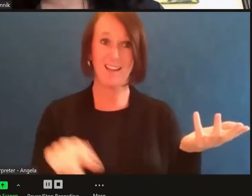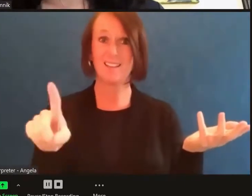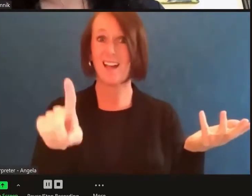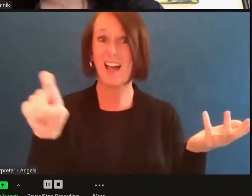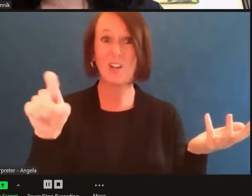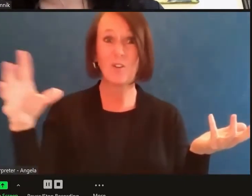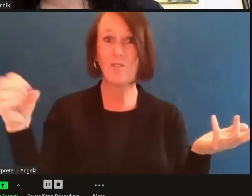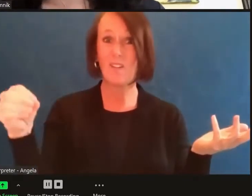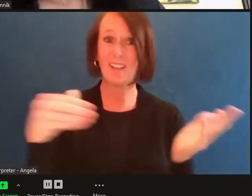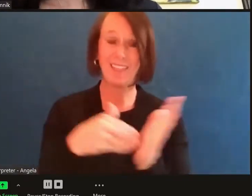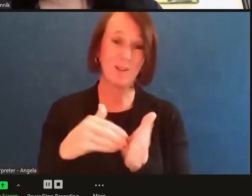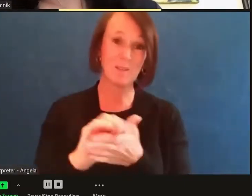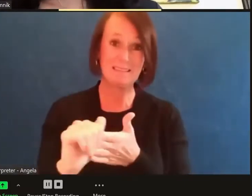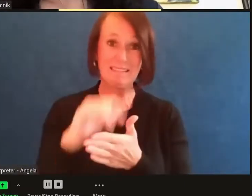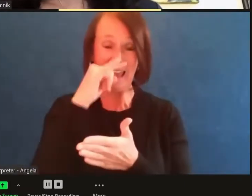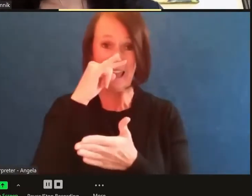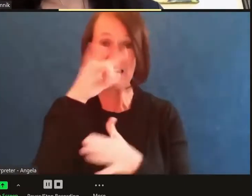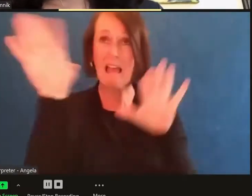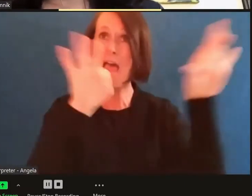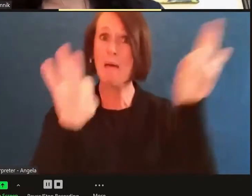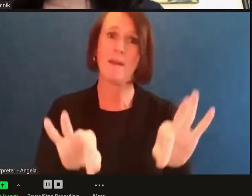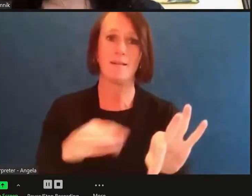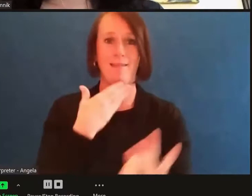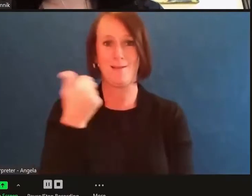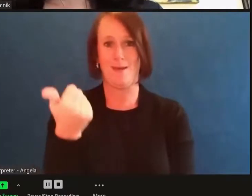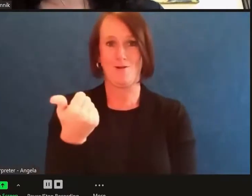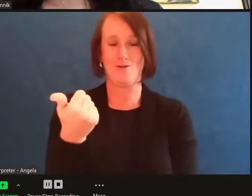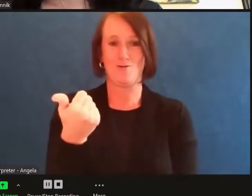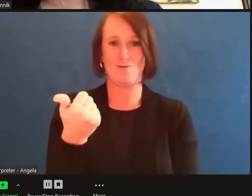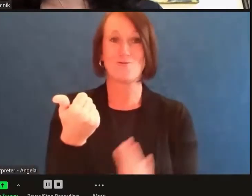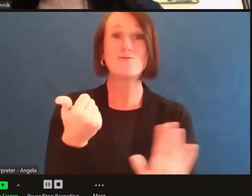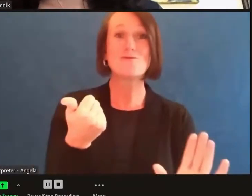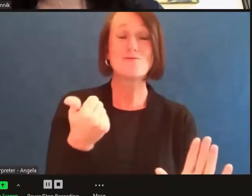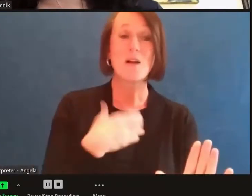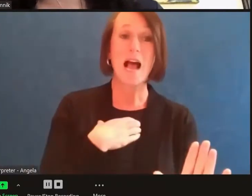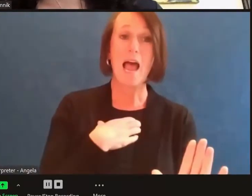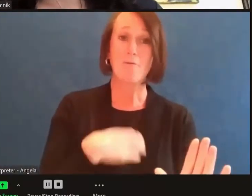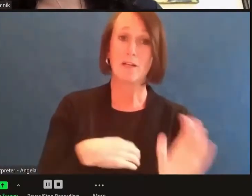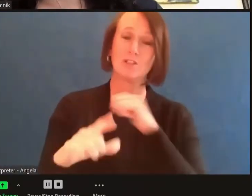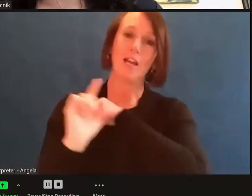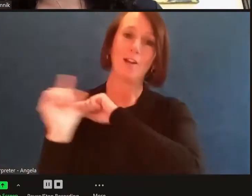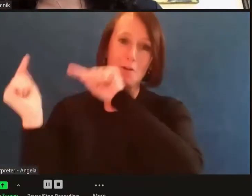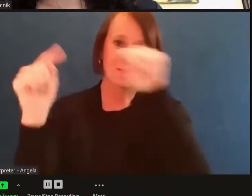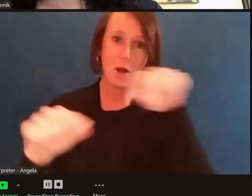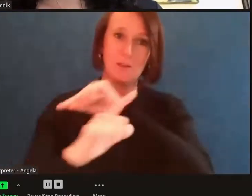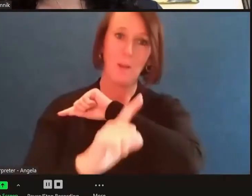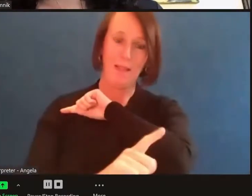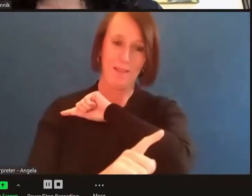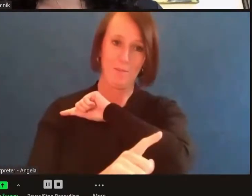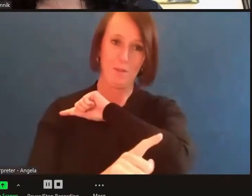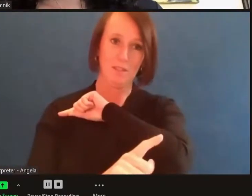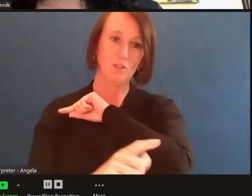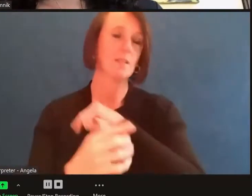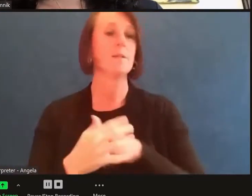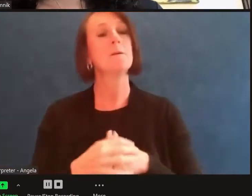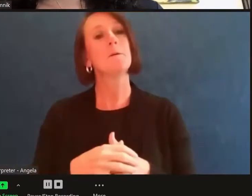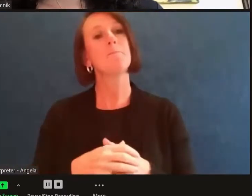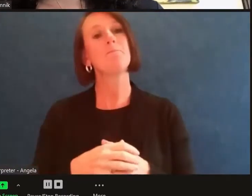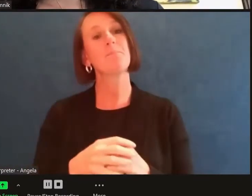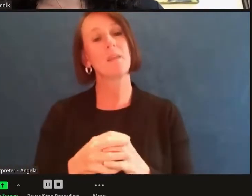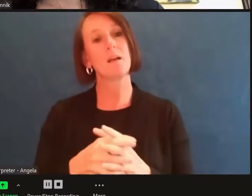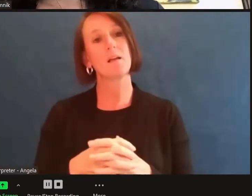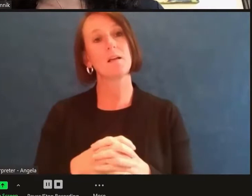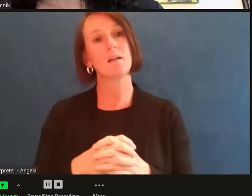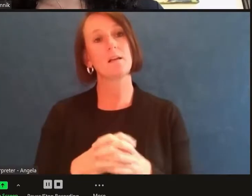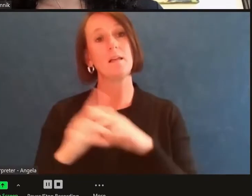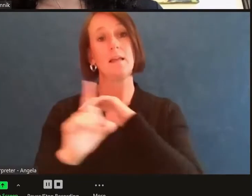150,000 kids. That's right. So much better. I wish I could be in Lethbridge, and I'm not saying this because I'm talking to Lethbridge right now, but the Lethbridge